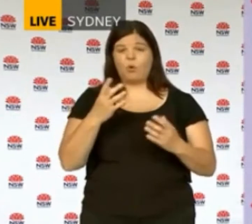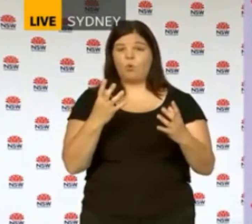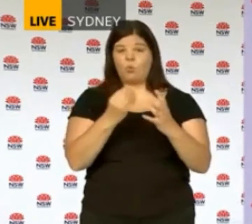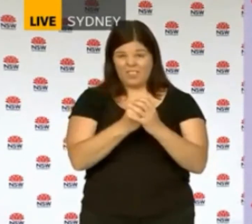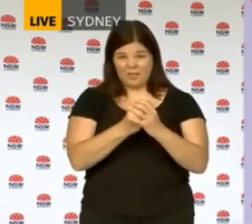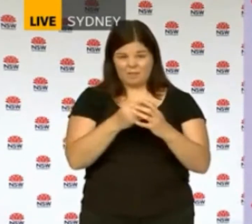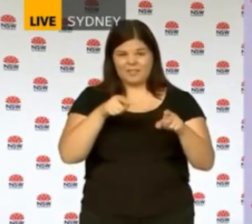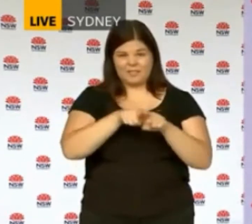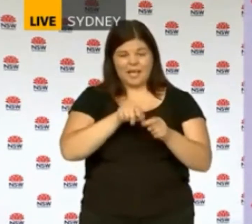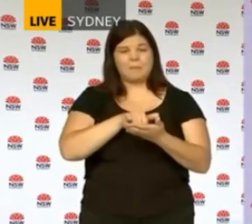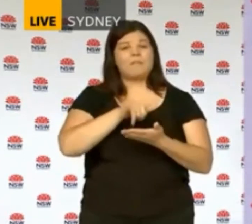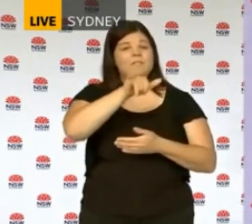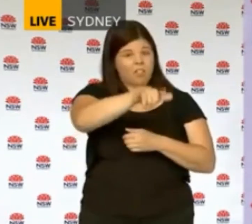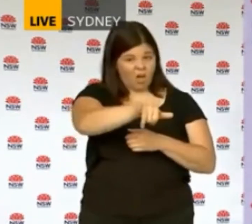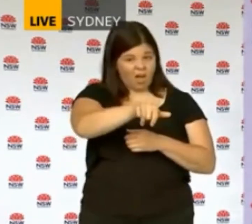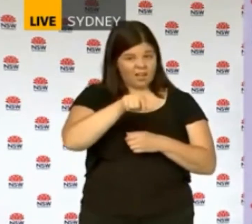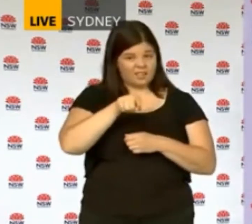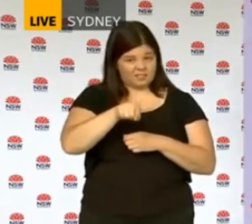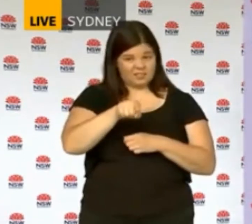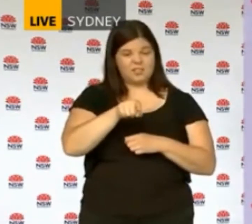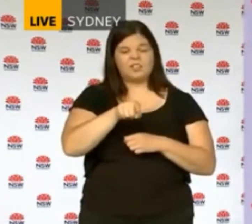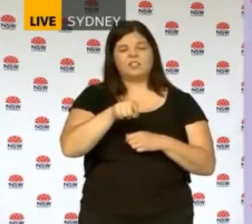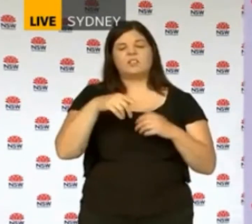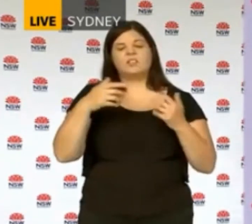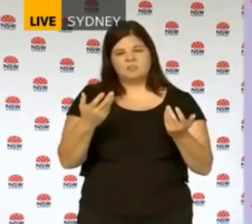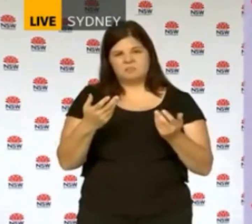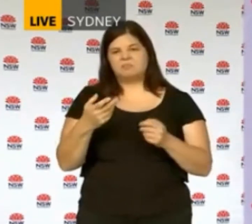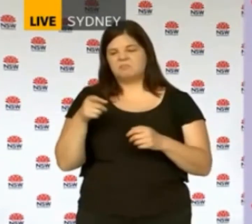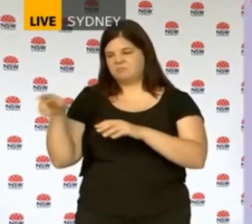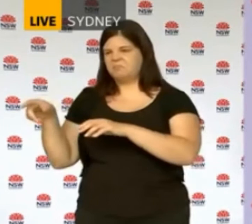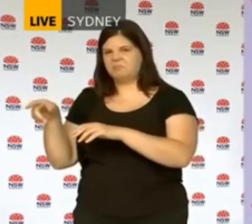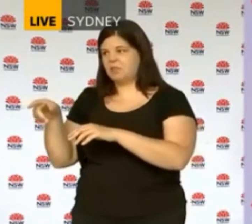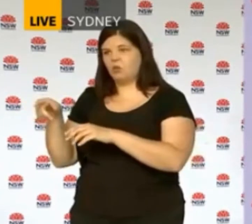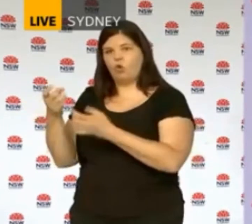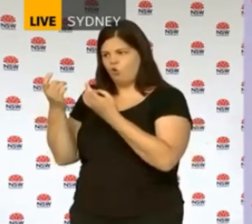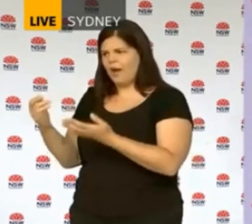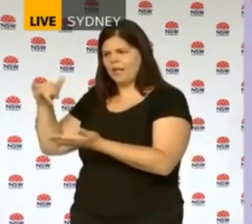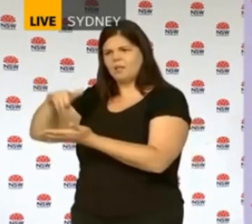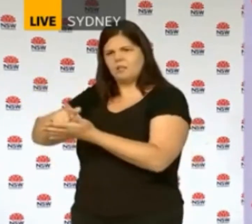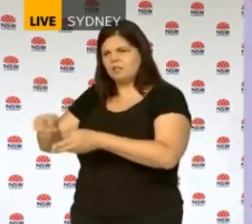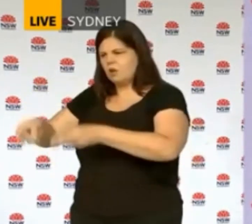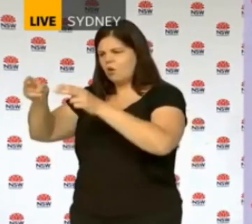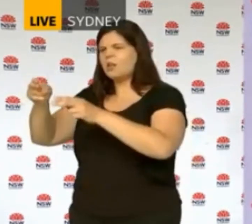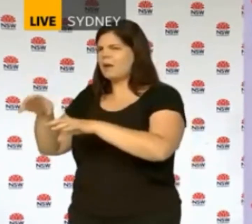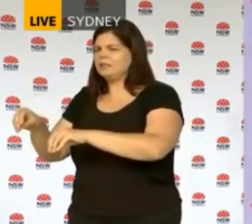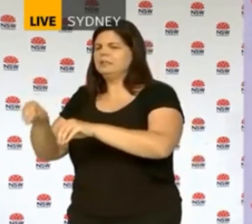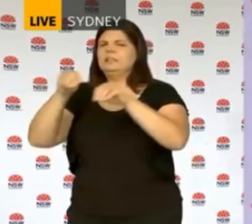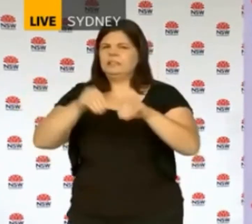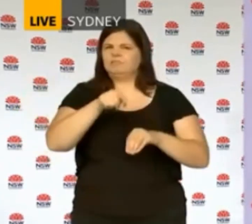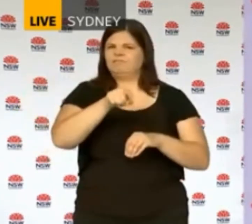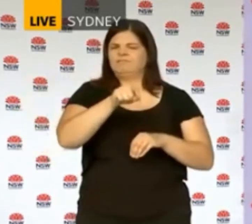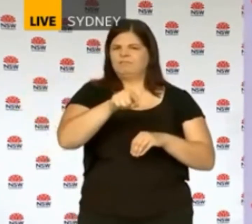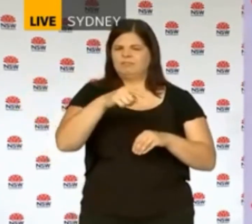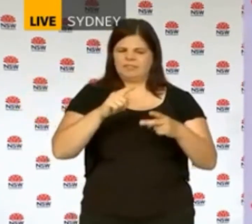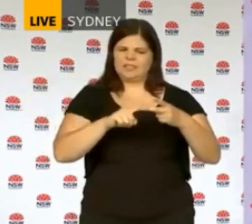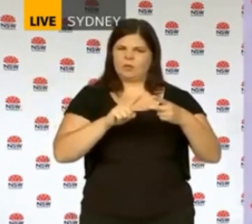on that flight, the same flight, have as a precaution moved to the SHA, and that's because there are concerns that the South